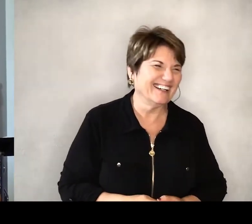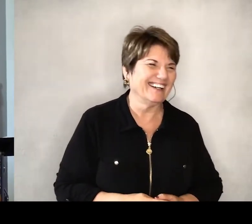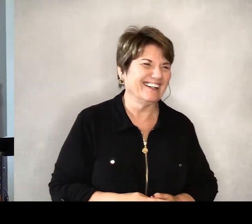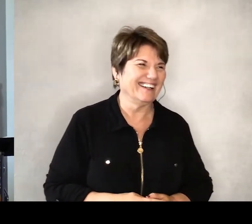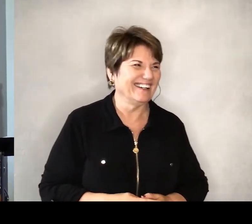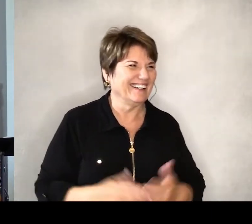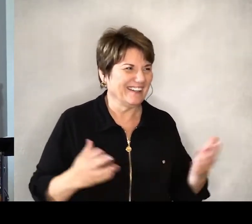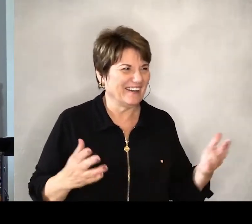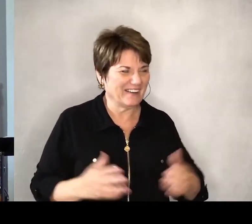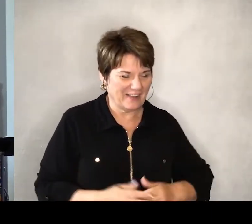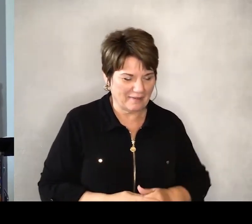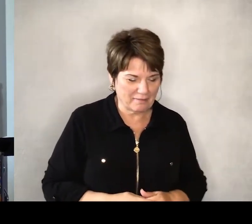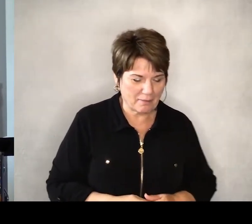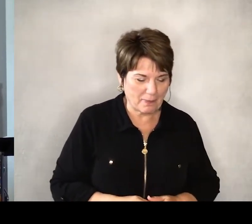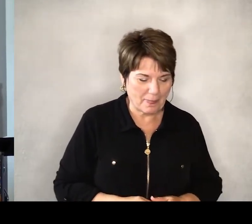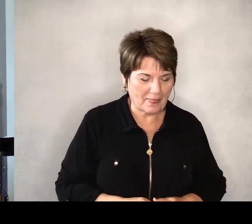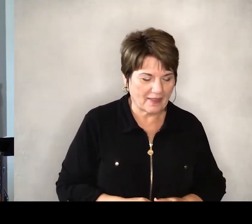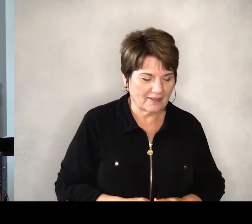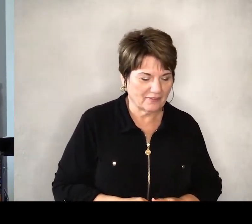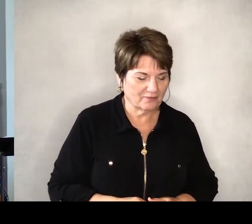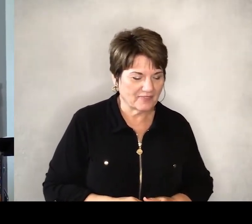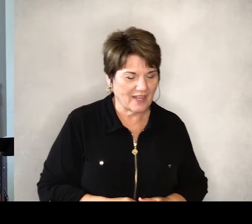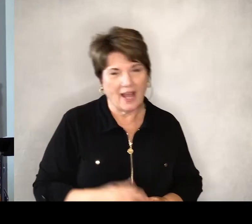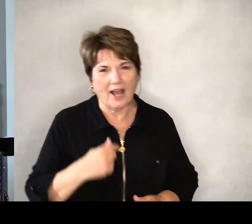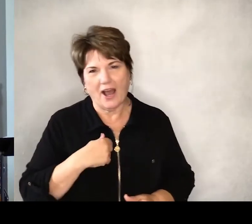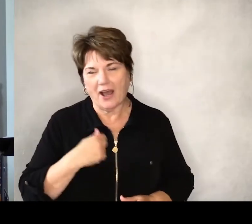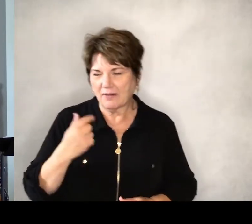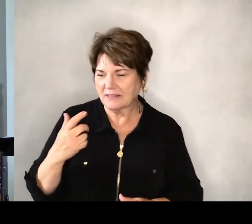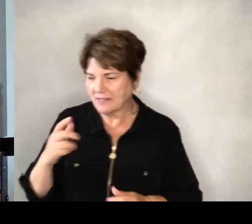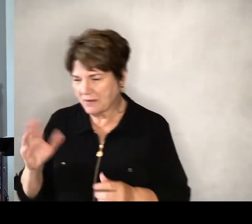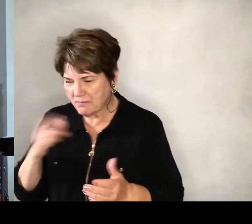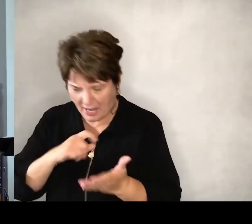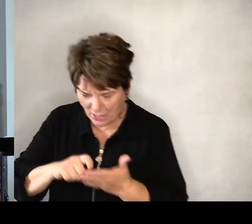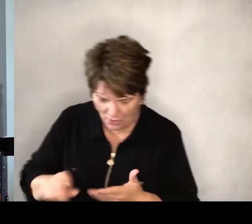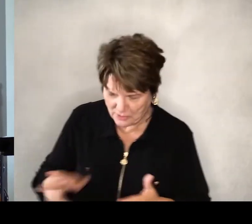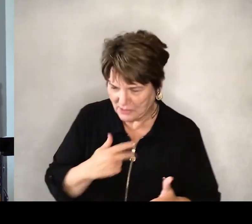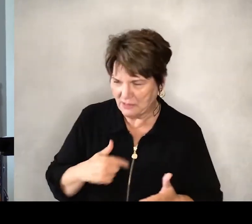Where am I in these notes? Oh, sorry, being angry about something.